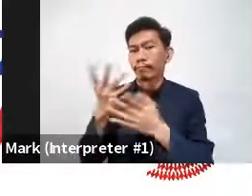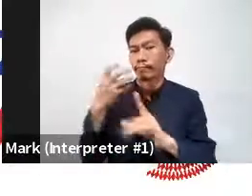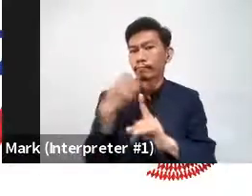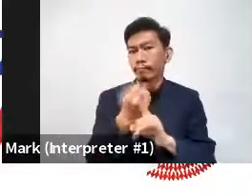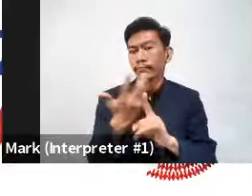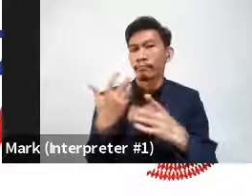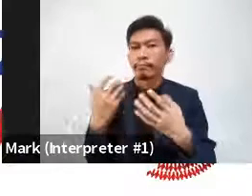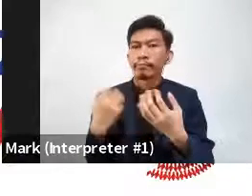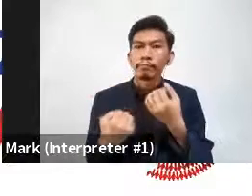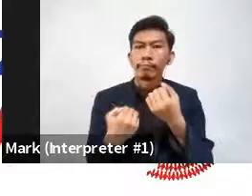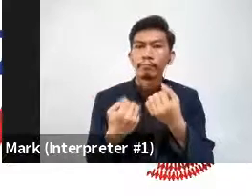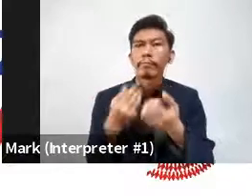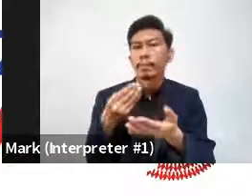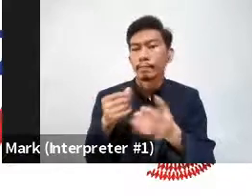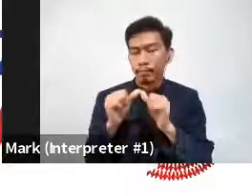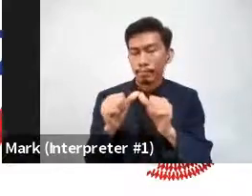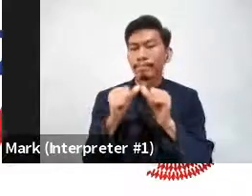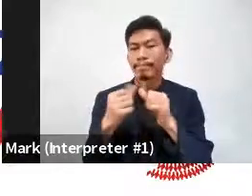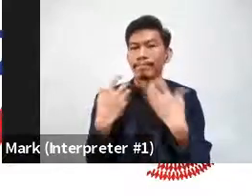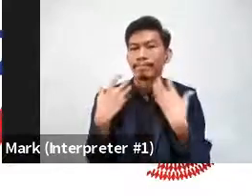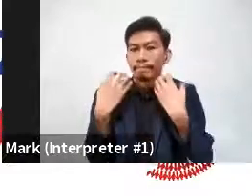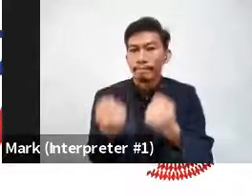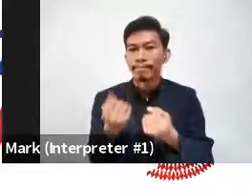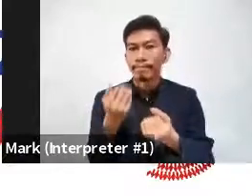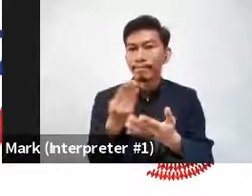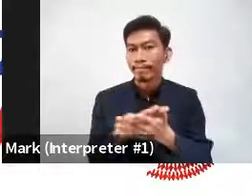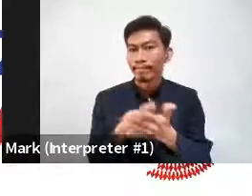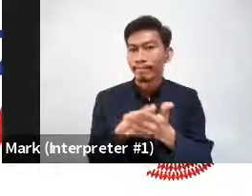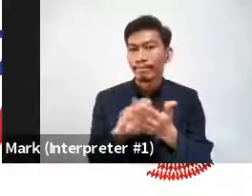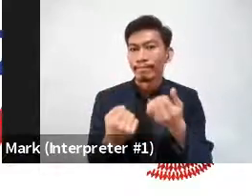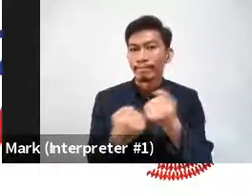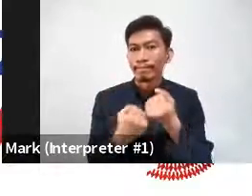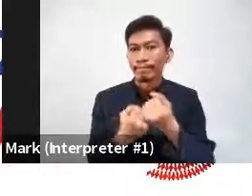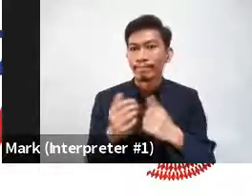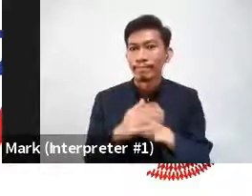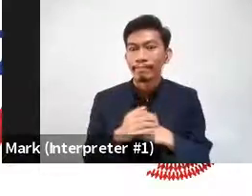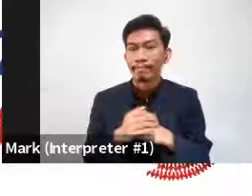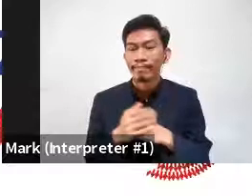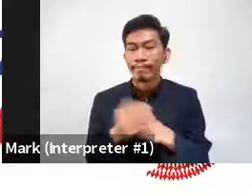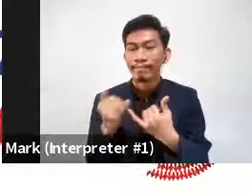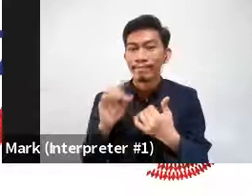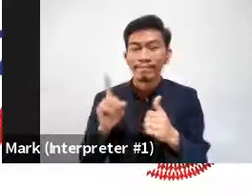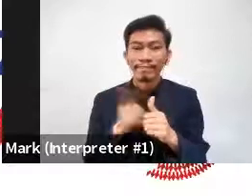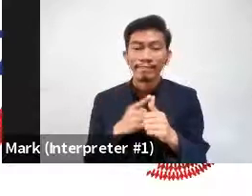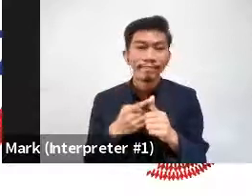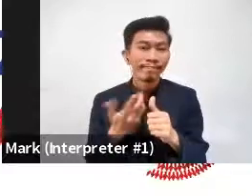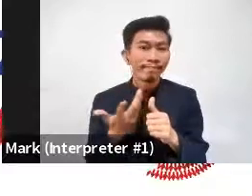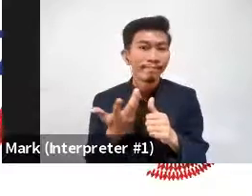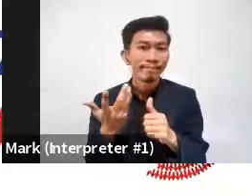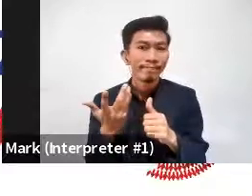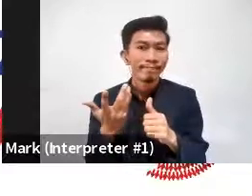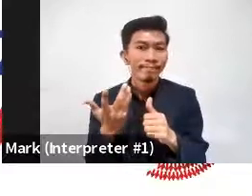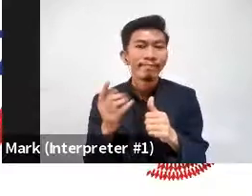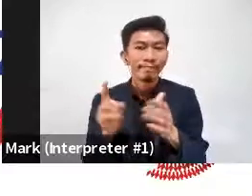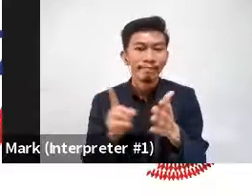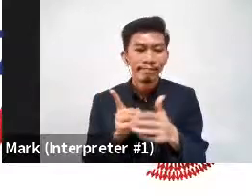financing. But before we hear from them, we have to, of course, hear first from Professor Dean Manhit,